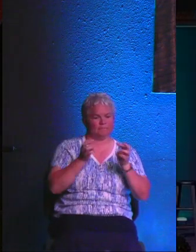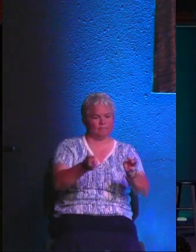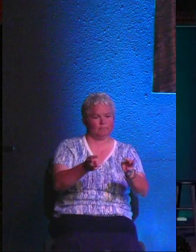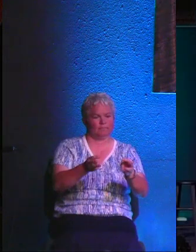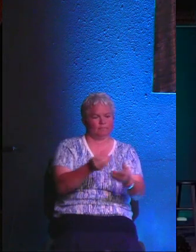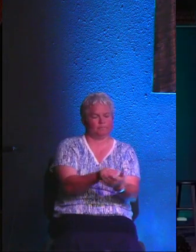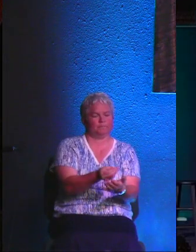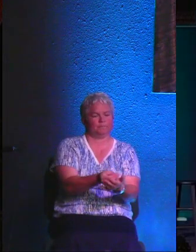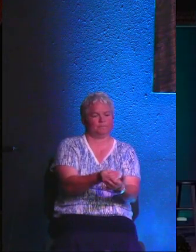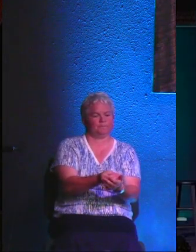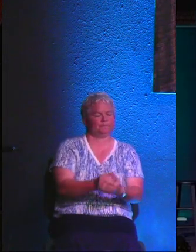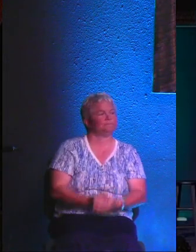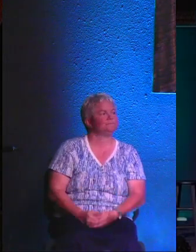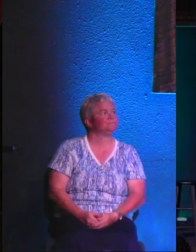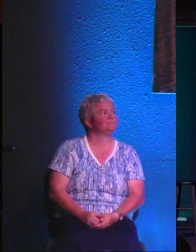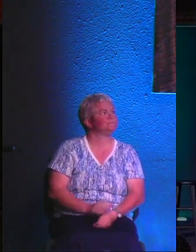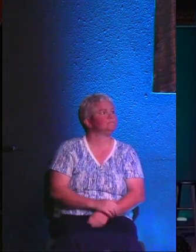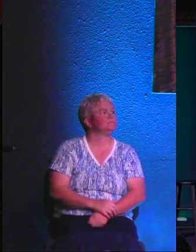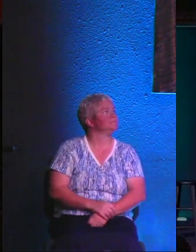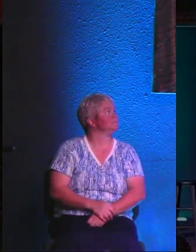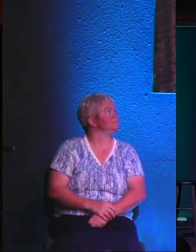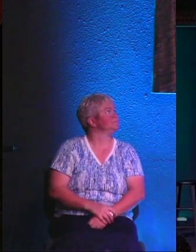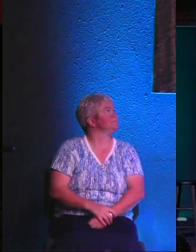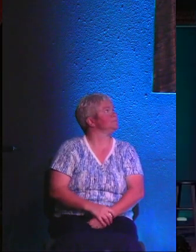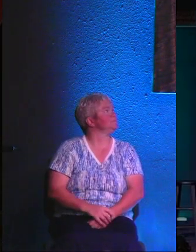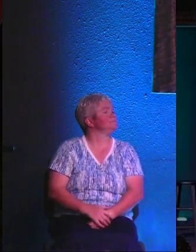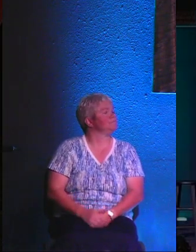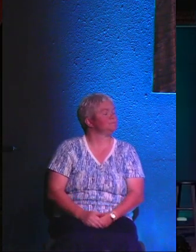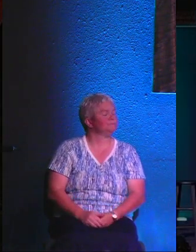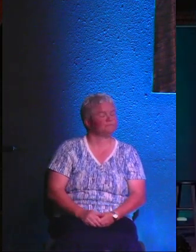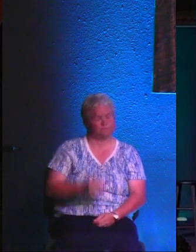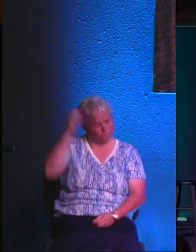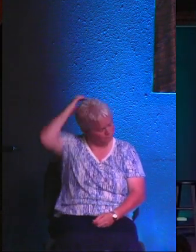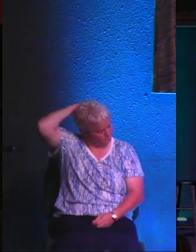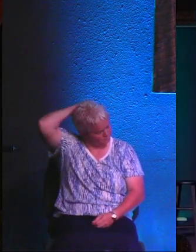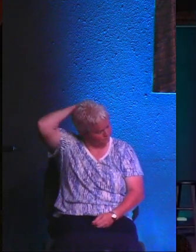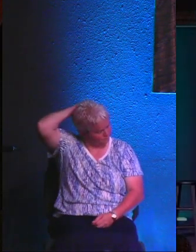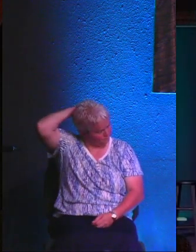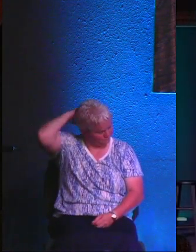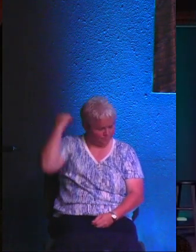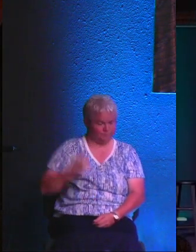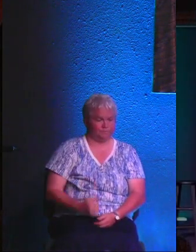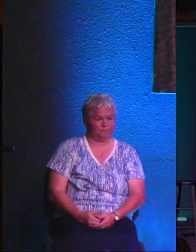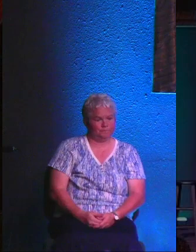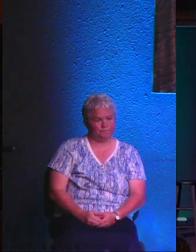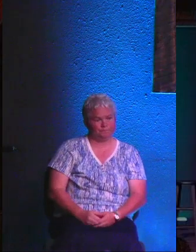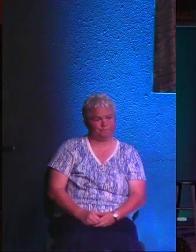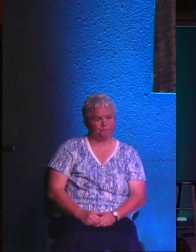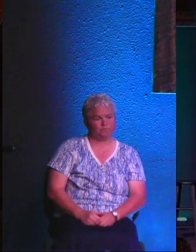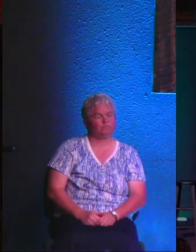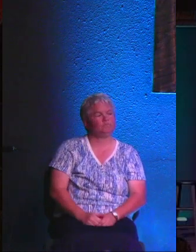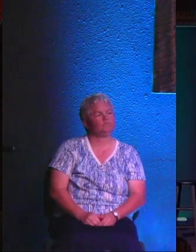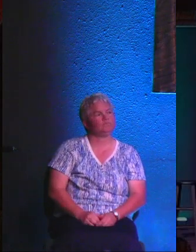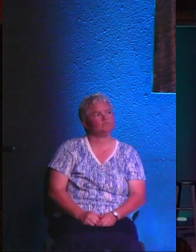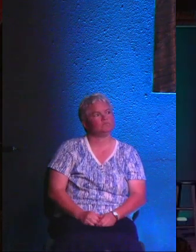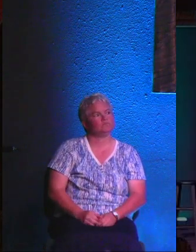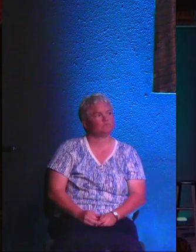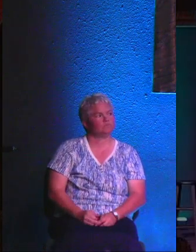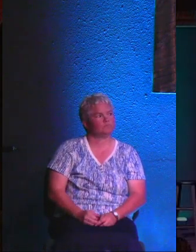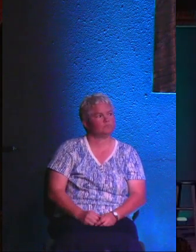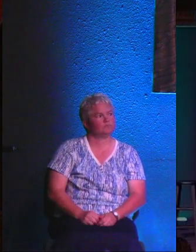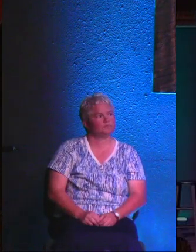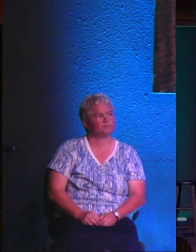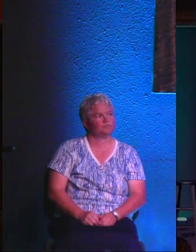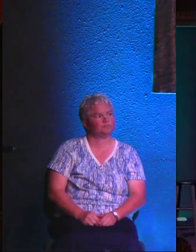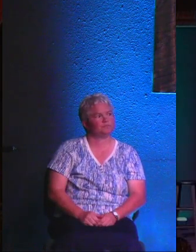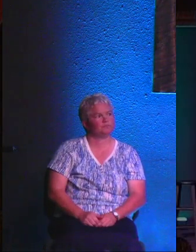four ways to give. Let's do that real quick. We got four ways to give here. You can give online at bridgehelen.com. You can reach that really